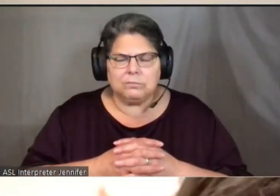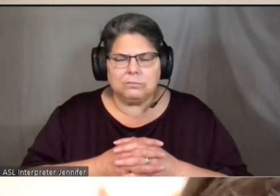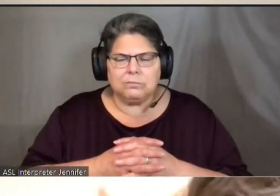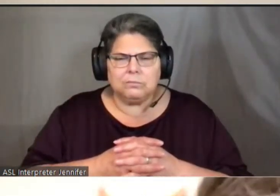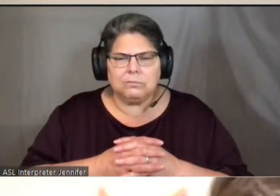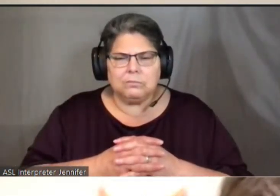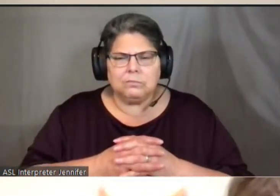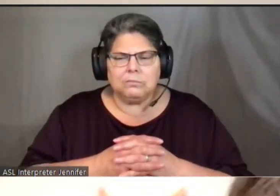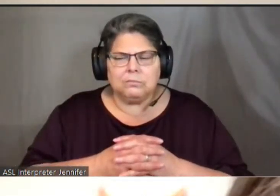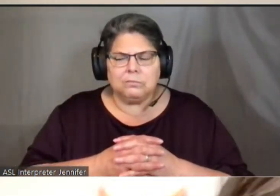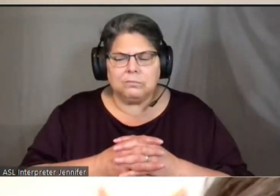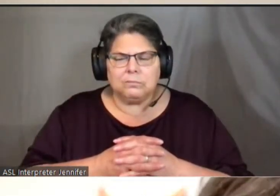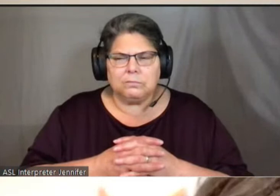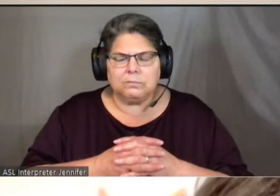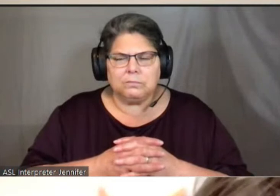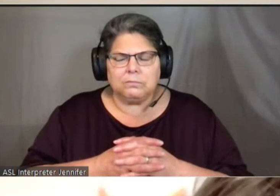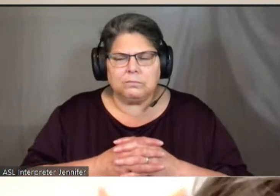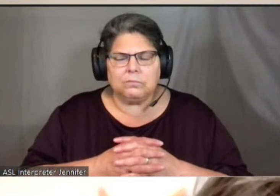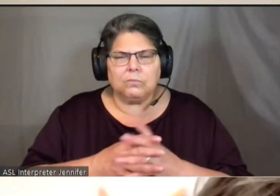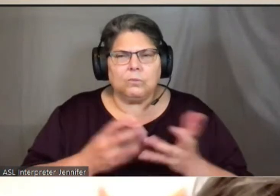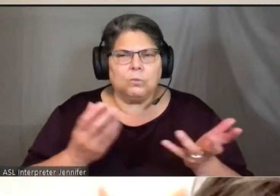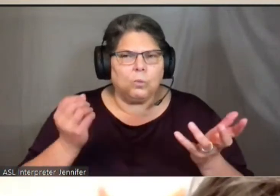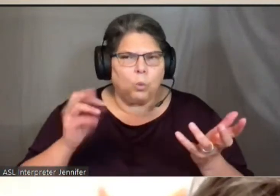And if they're, you know,